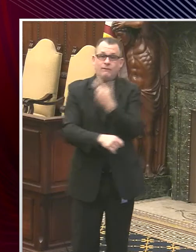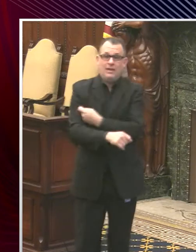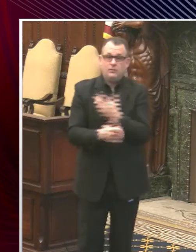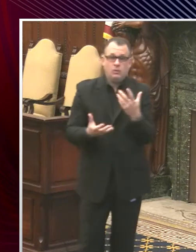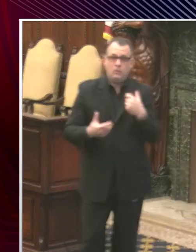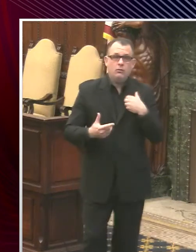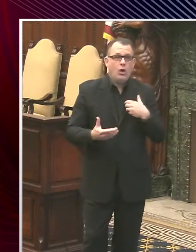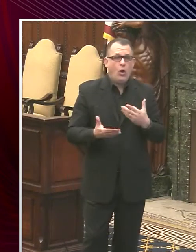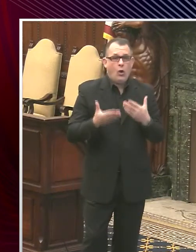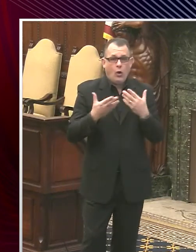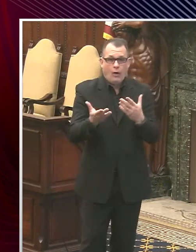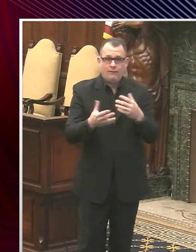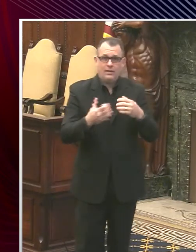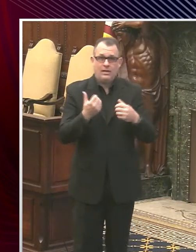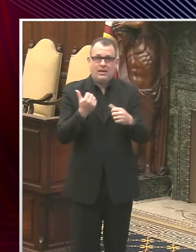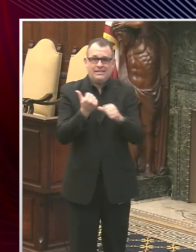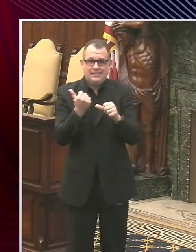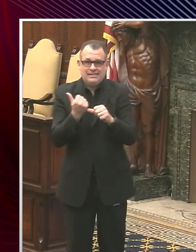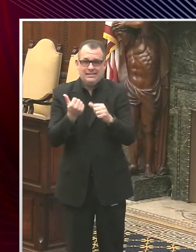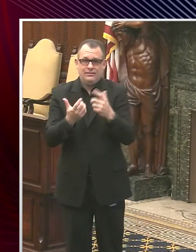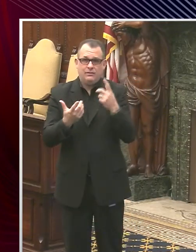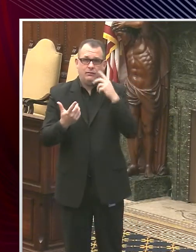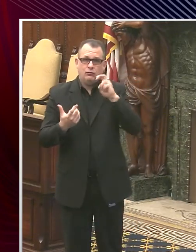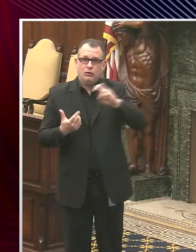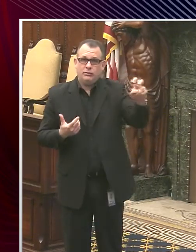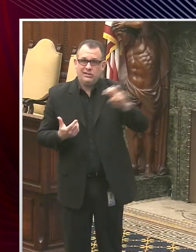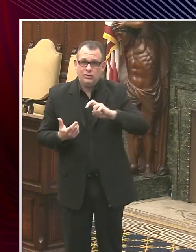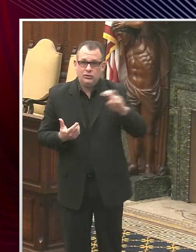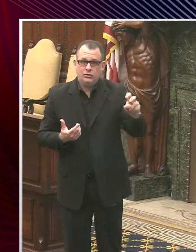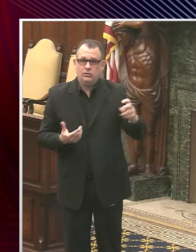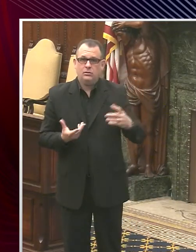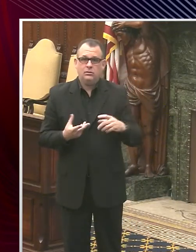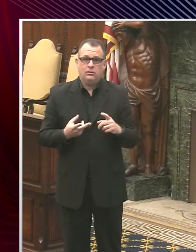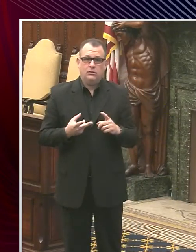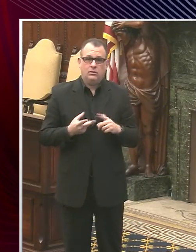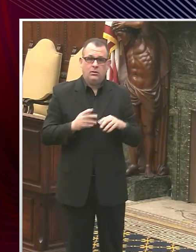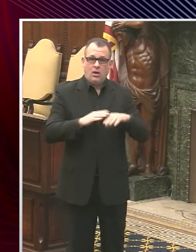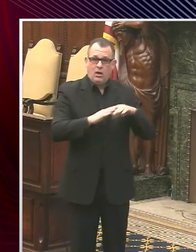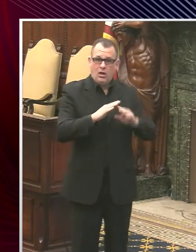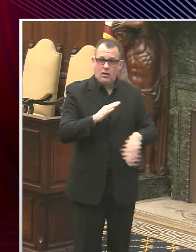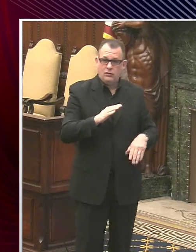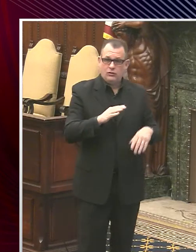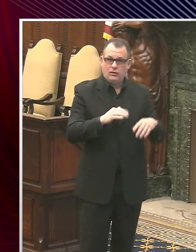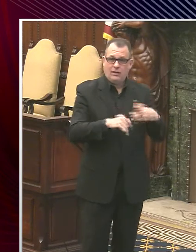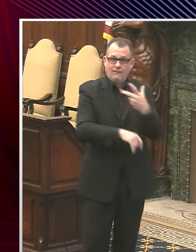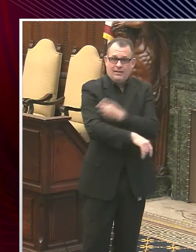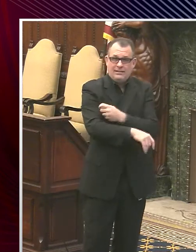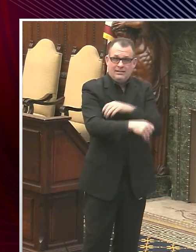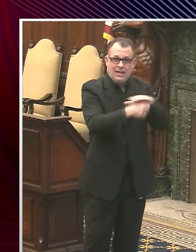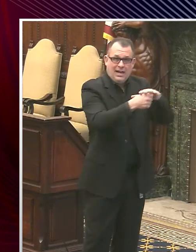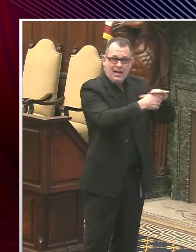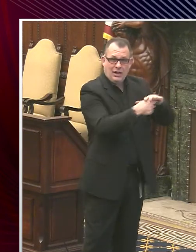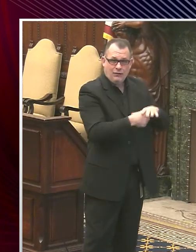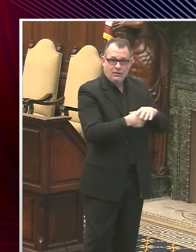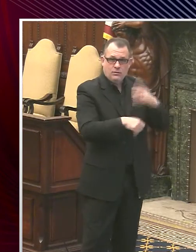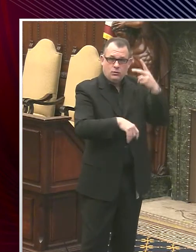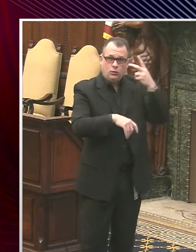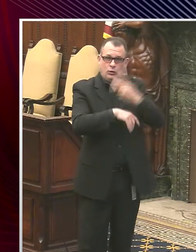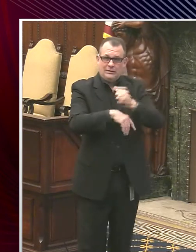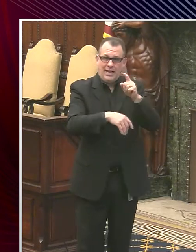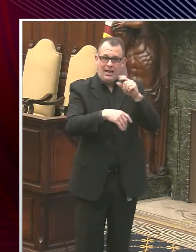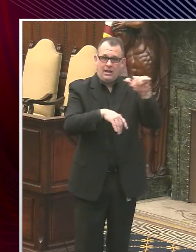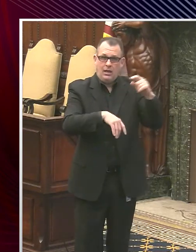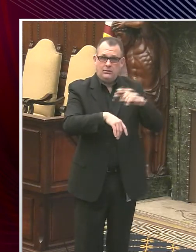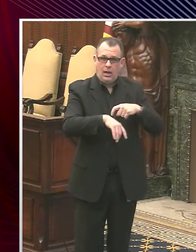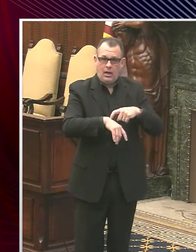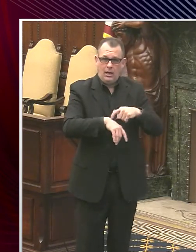offering assistance in transportation from those under-vaccinated areas of the city, 2 days at a time. So there'll be 2 days where we're going